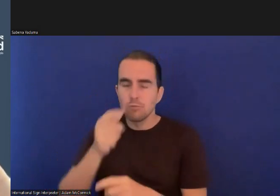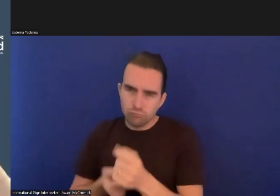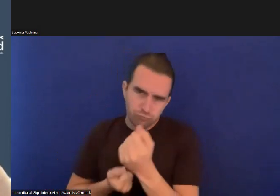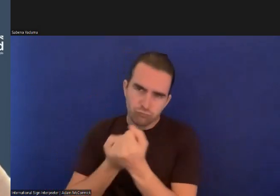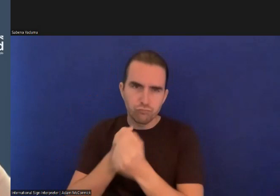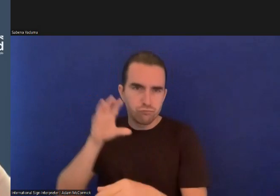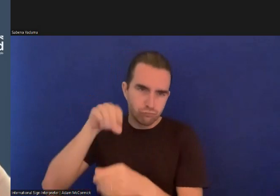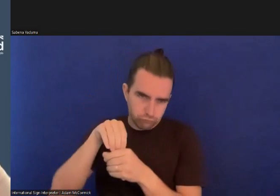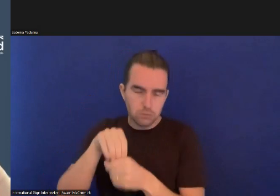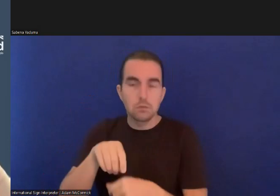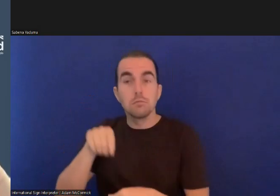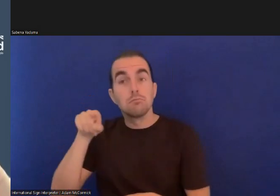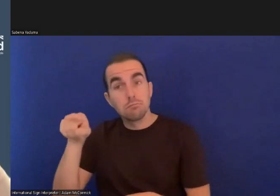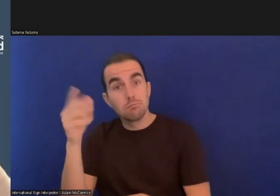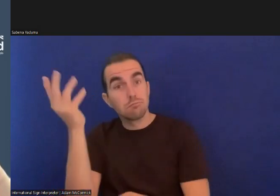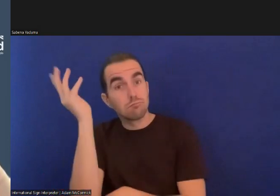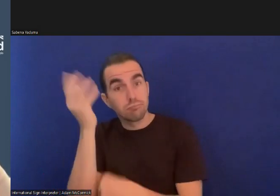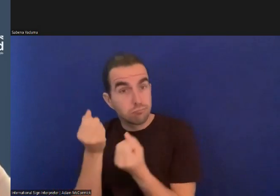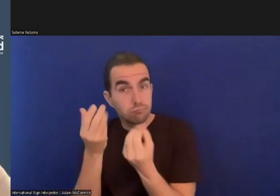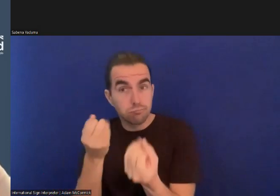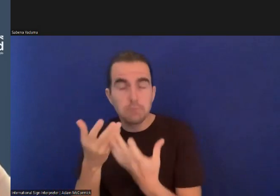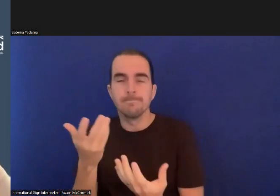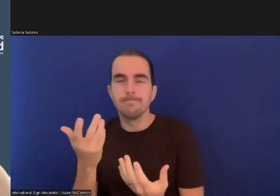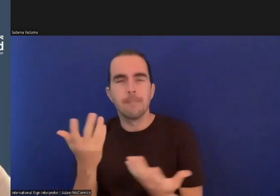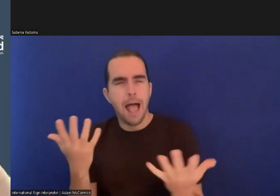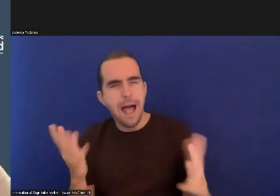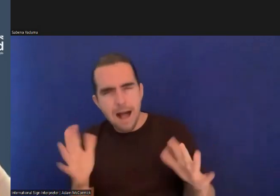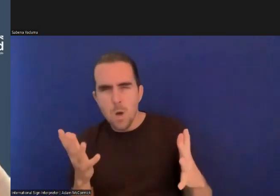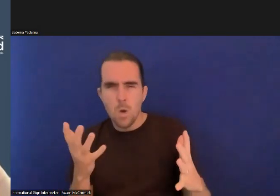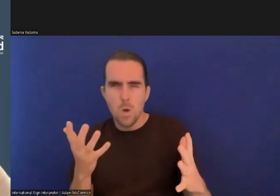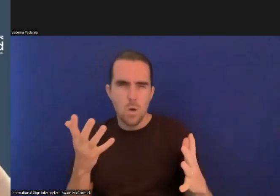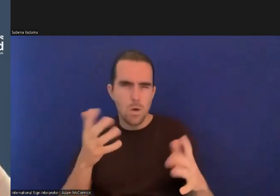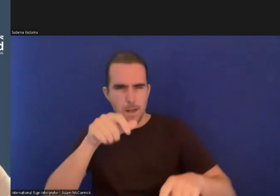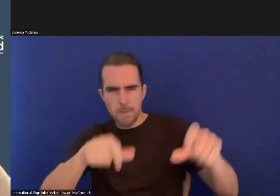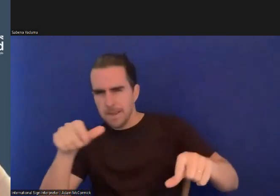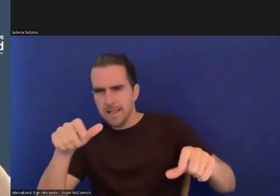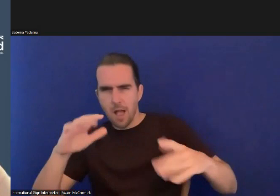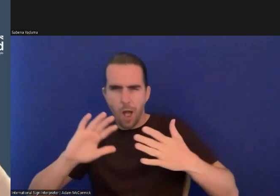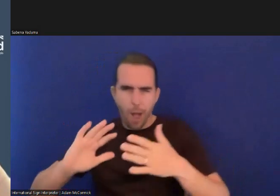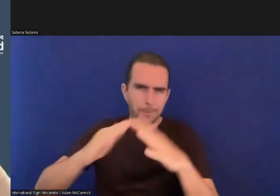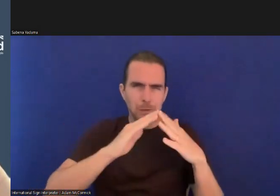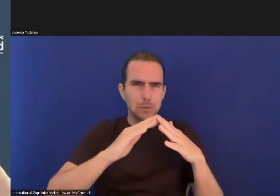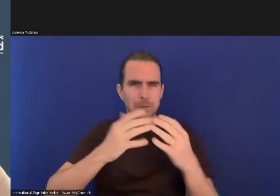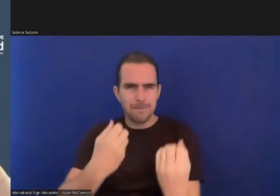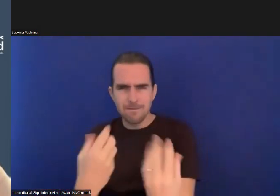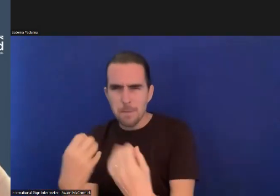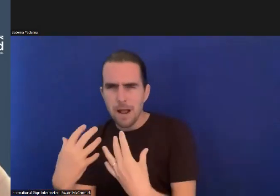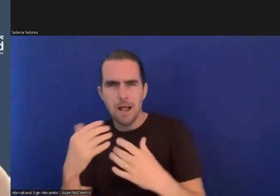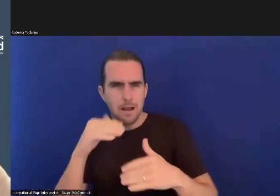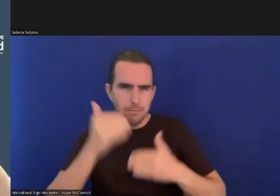cross-organizational approach is required, steps for setting up a community feedback mechanism,